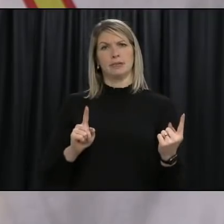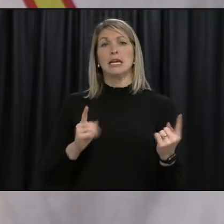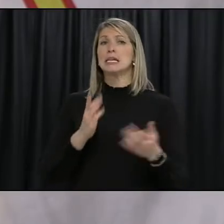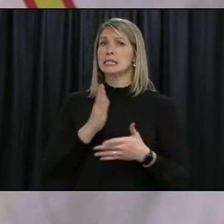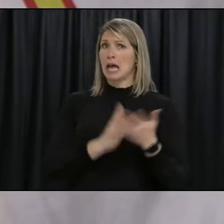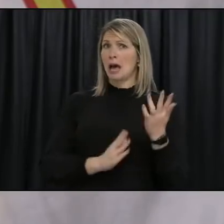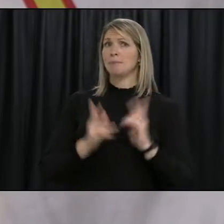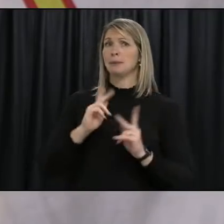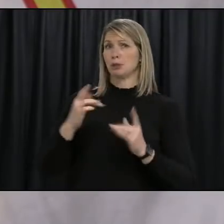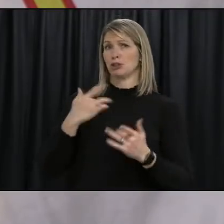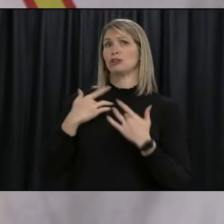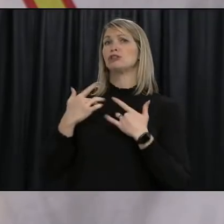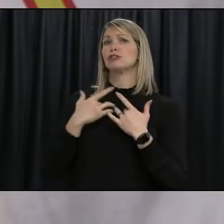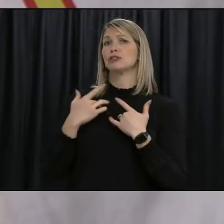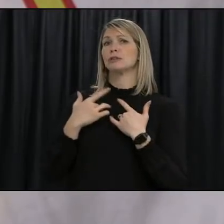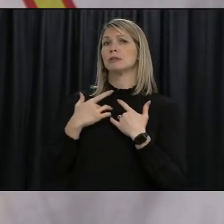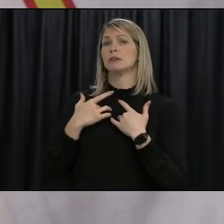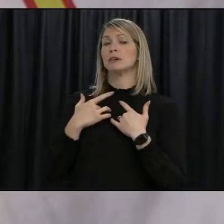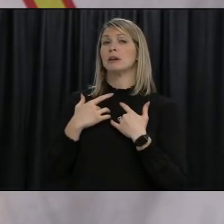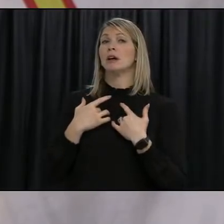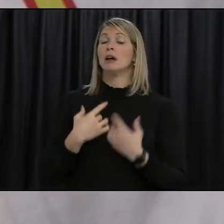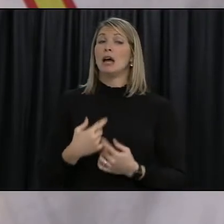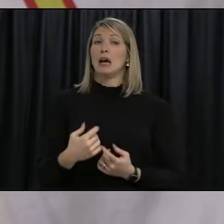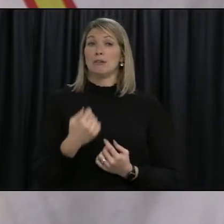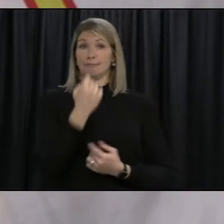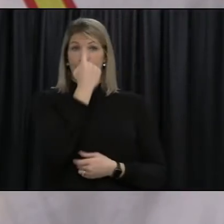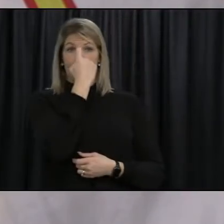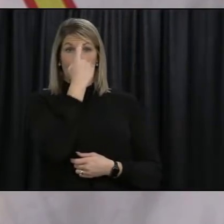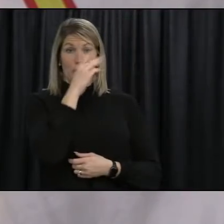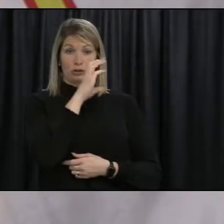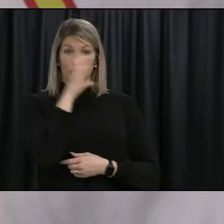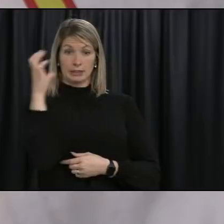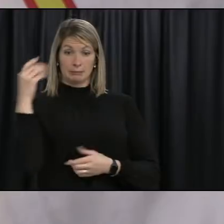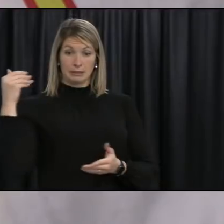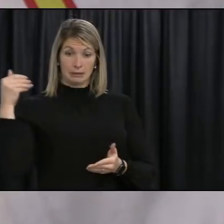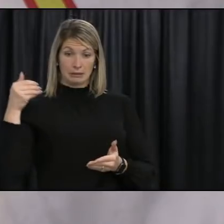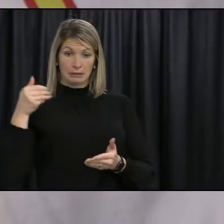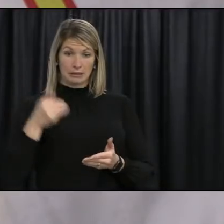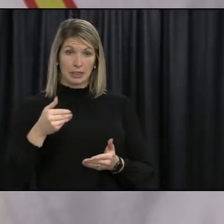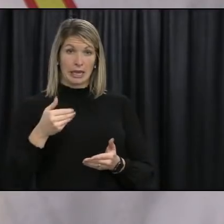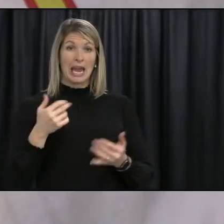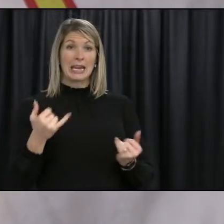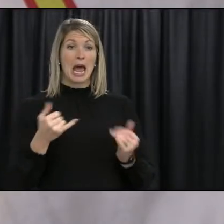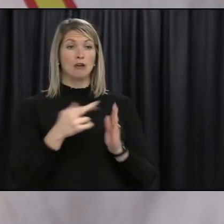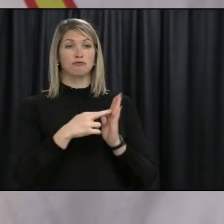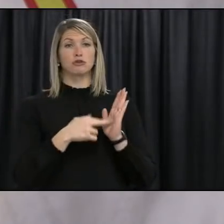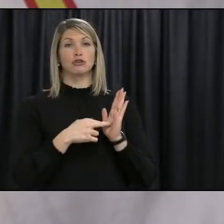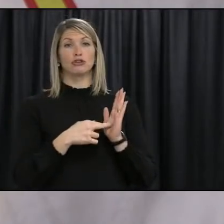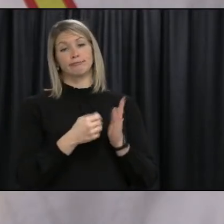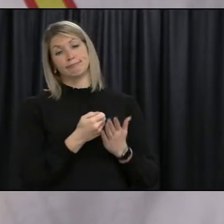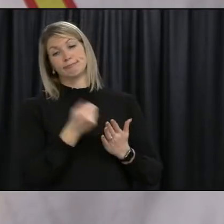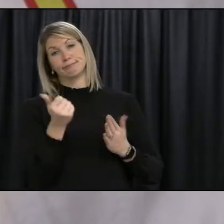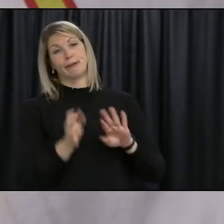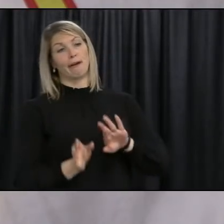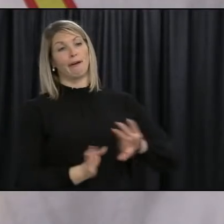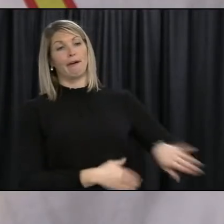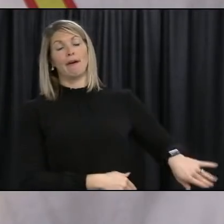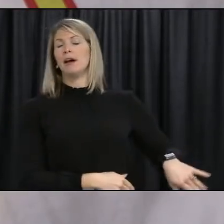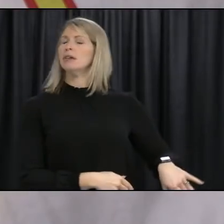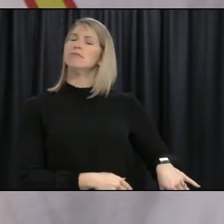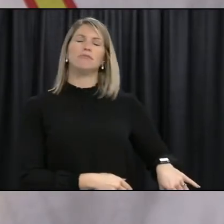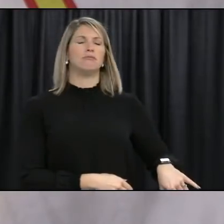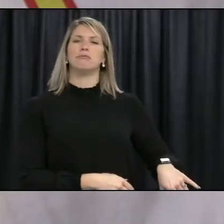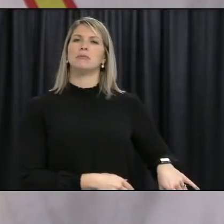establishments are reminded that the holiday season is not the time to relax public health guidelines. These measures are in place for the health and safety of